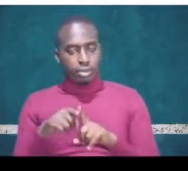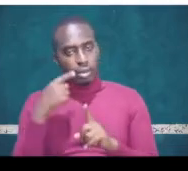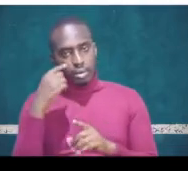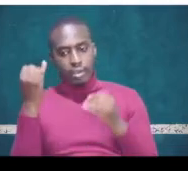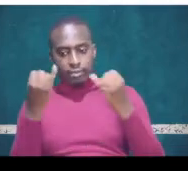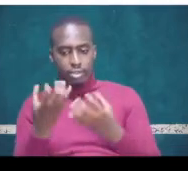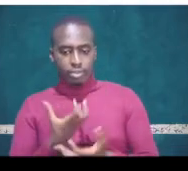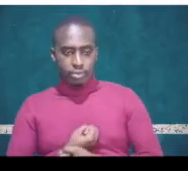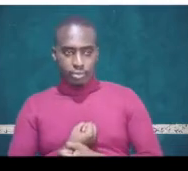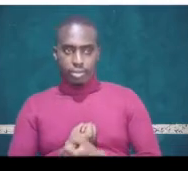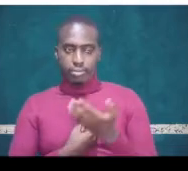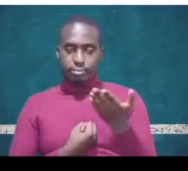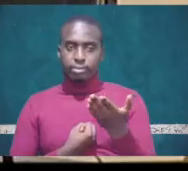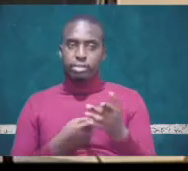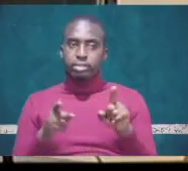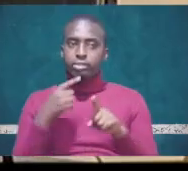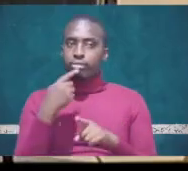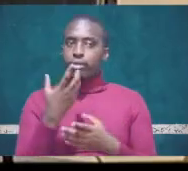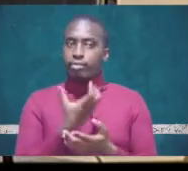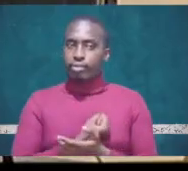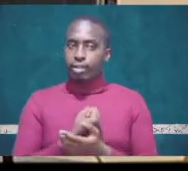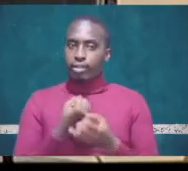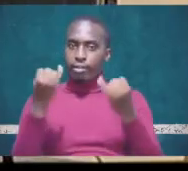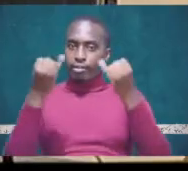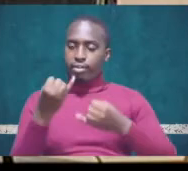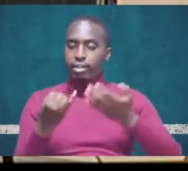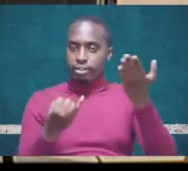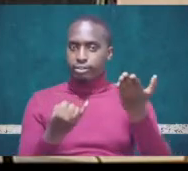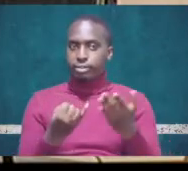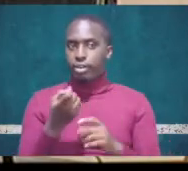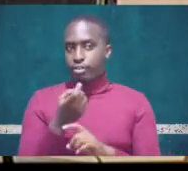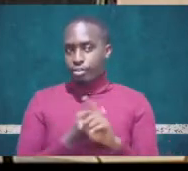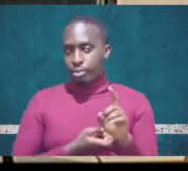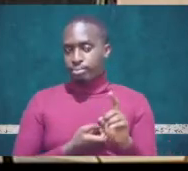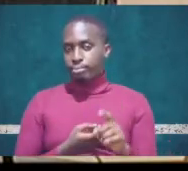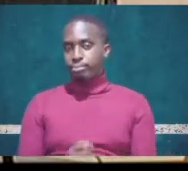on the right side. So this is the figure. So from